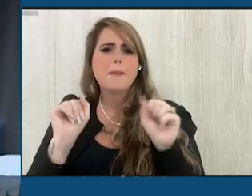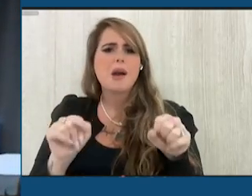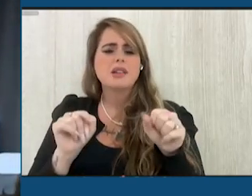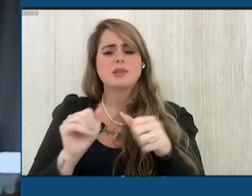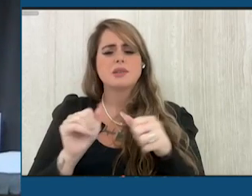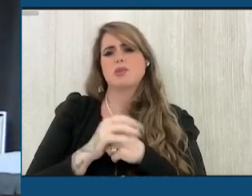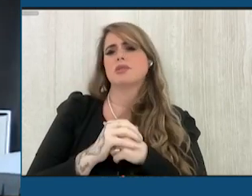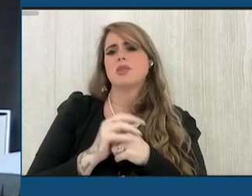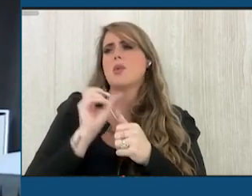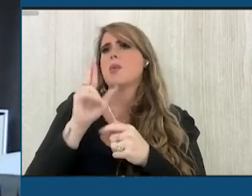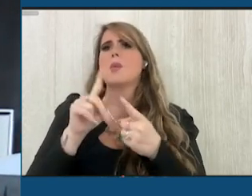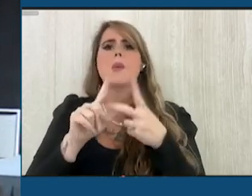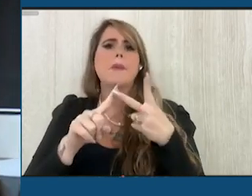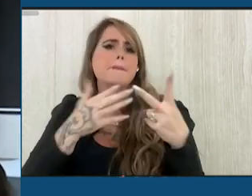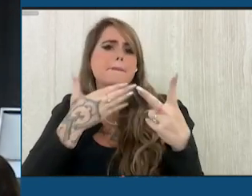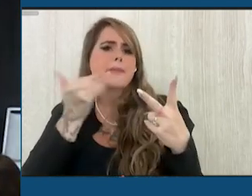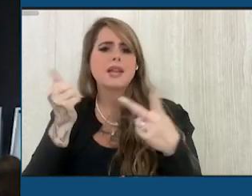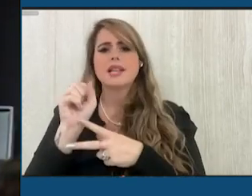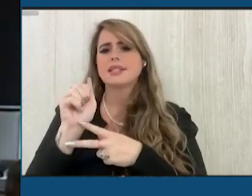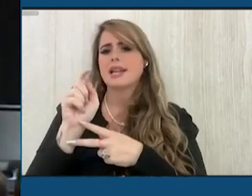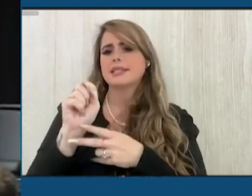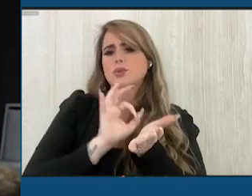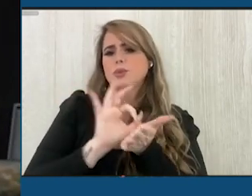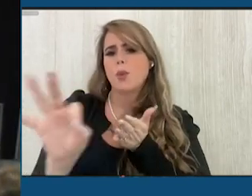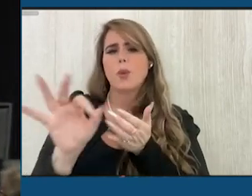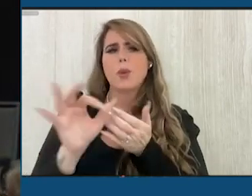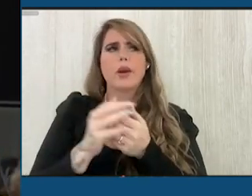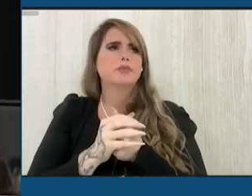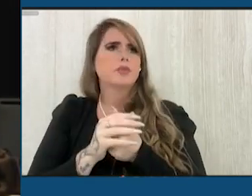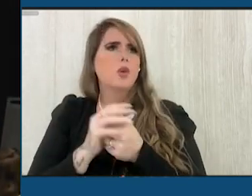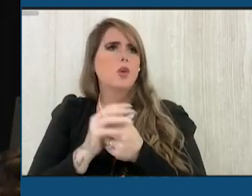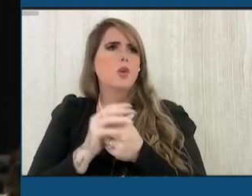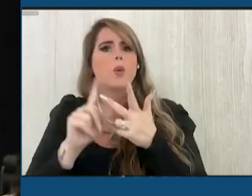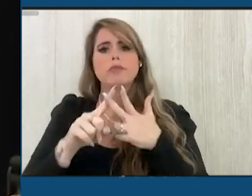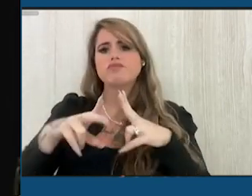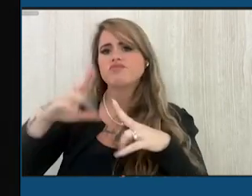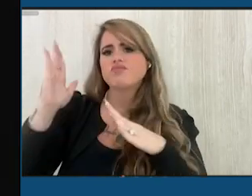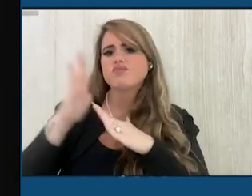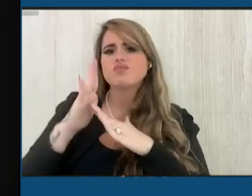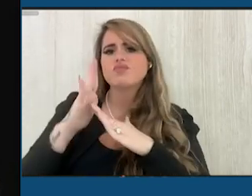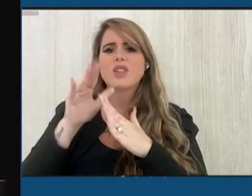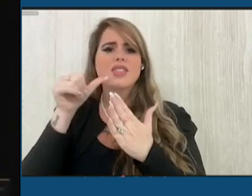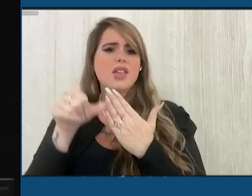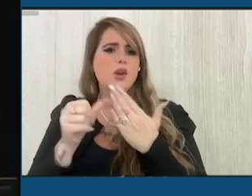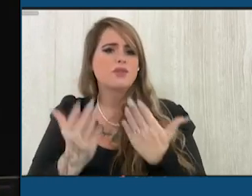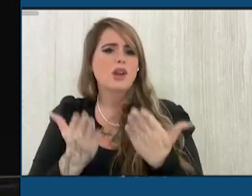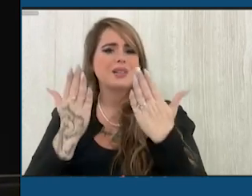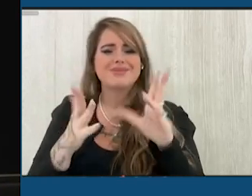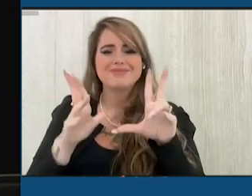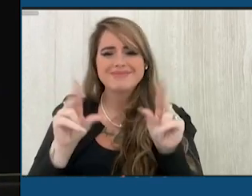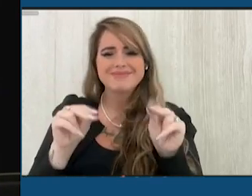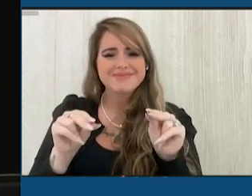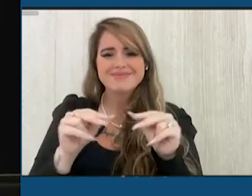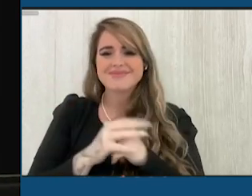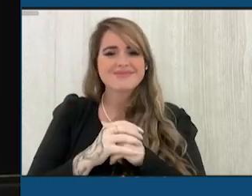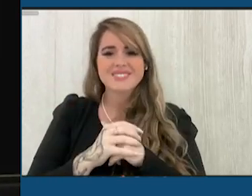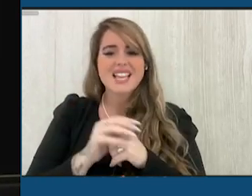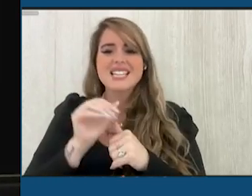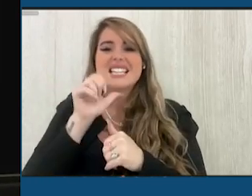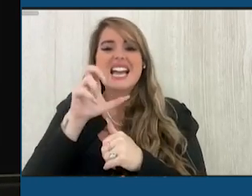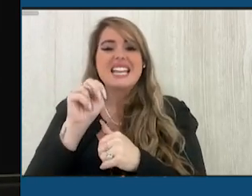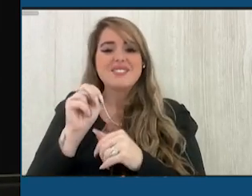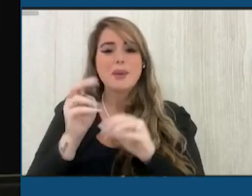the best SAT scores, or the greatest letters of recommendation? No. It doesn't even say, I want my